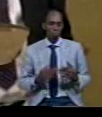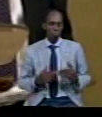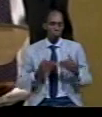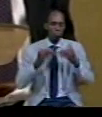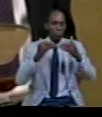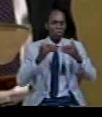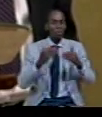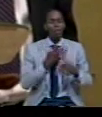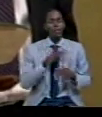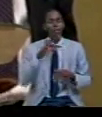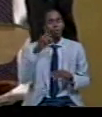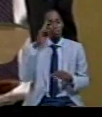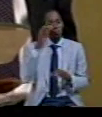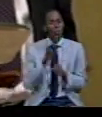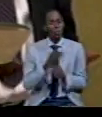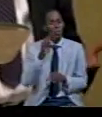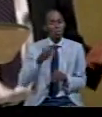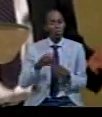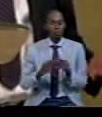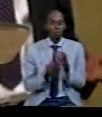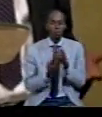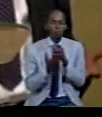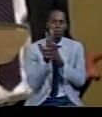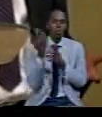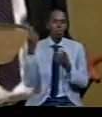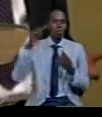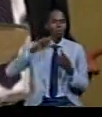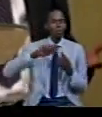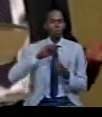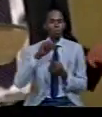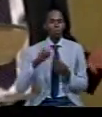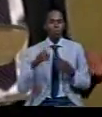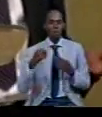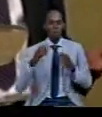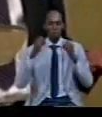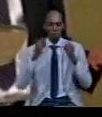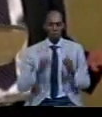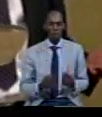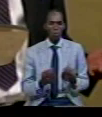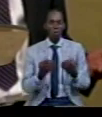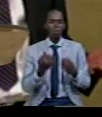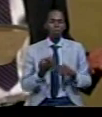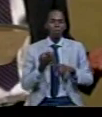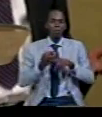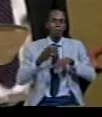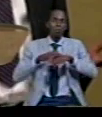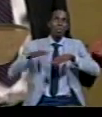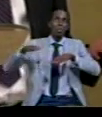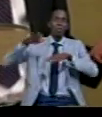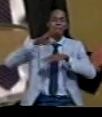to grow until when the power comes from above in Pentecostal